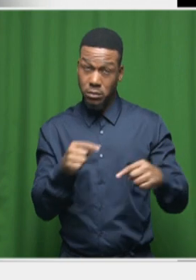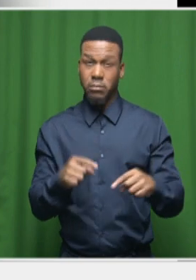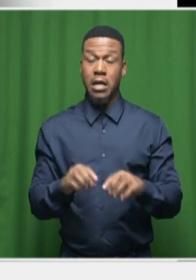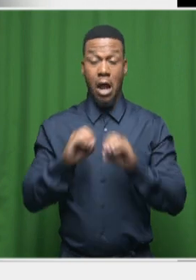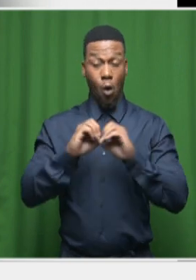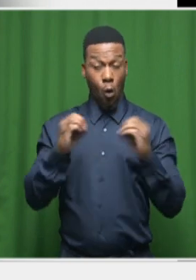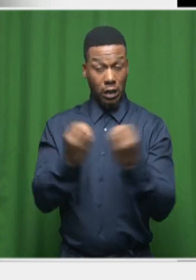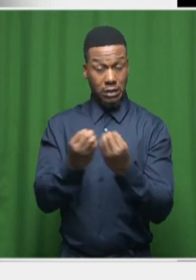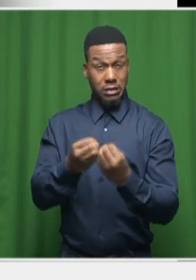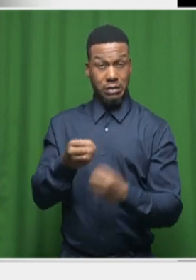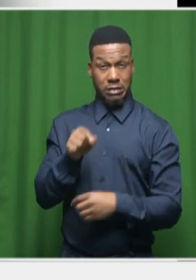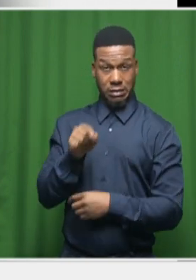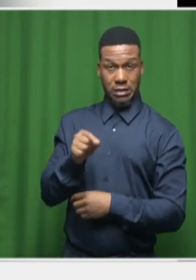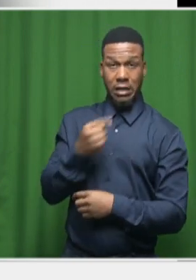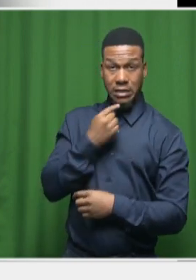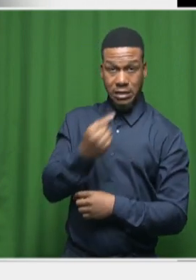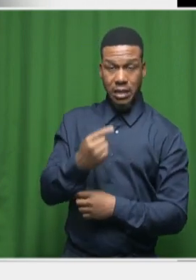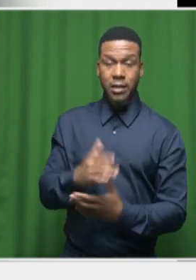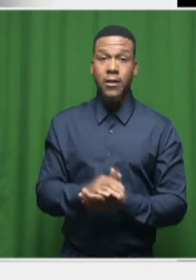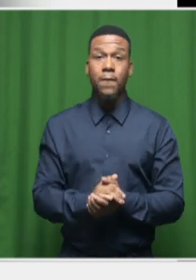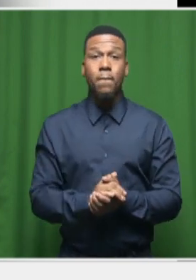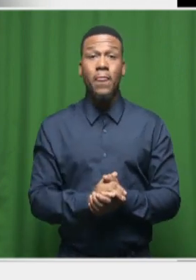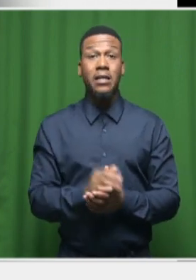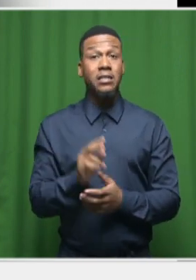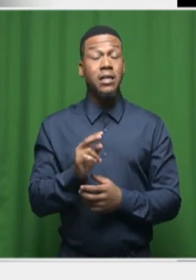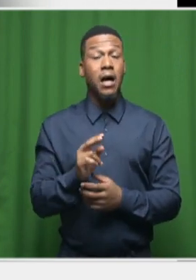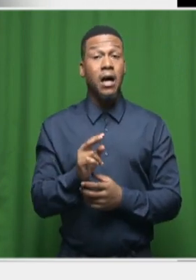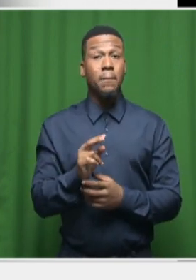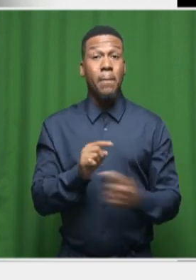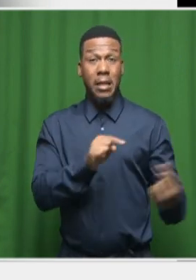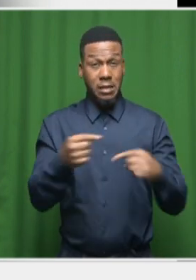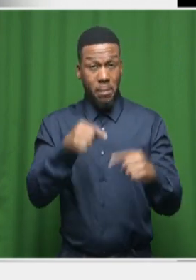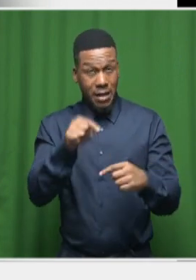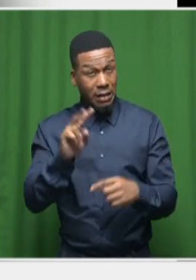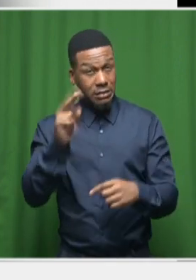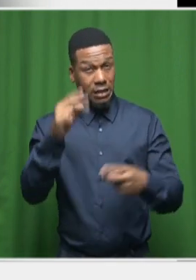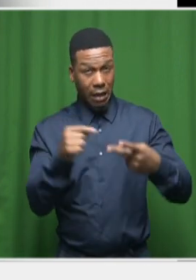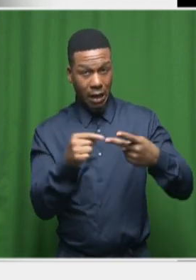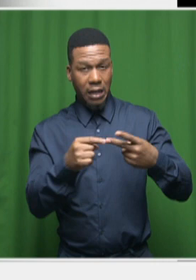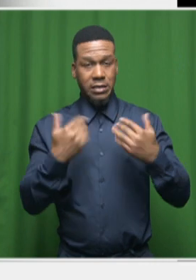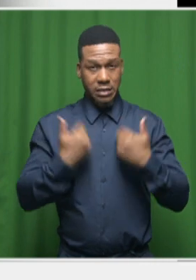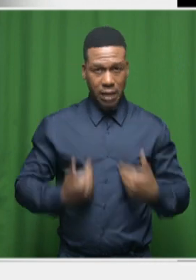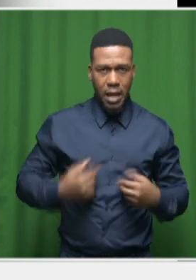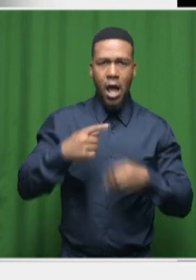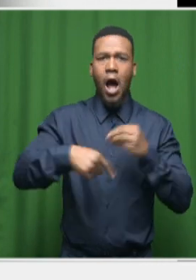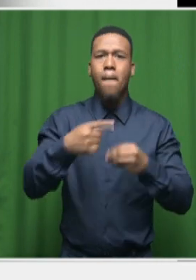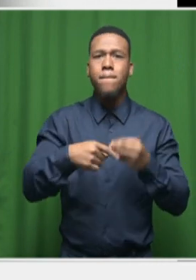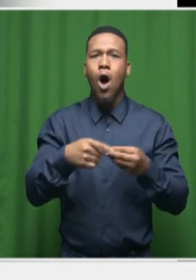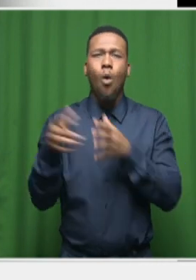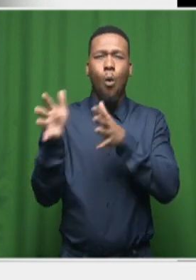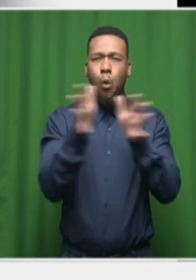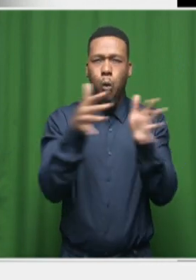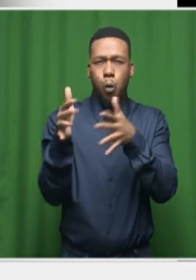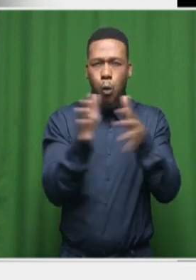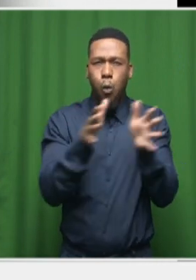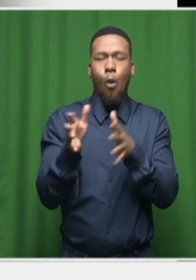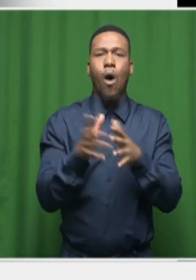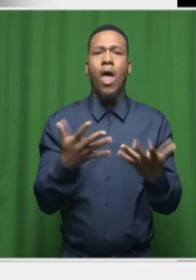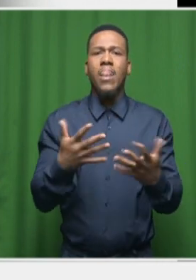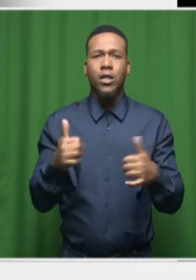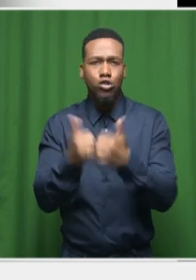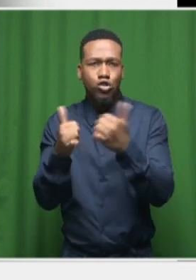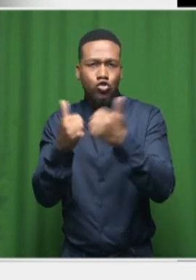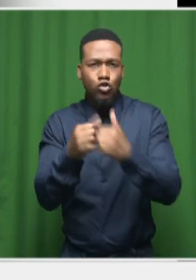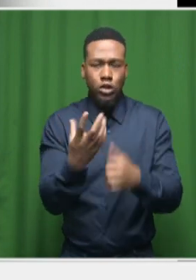worked with. The second one on Sunday is about the climate crisis. So how will it impact on you, and what do we need to do as people to